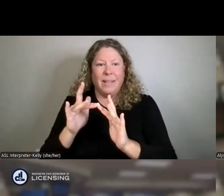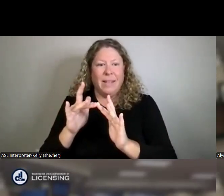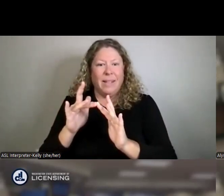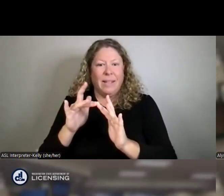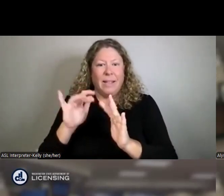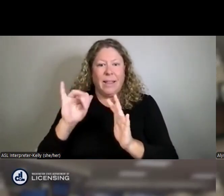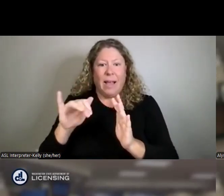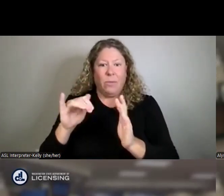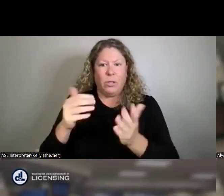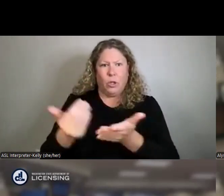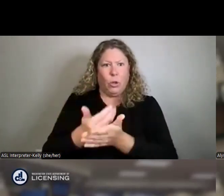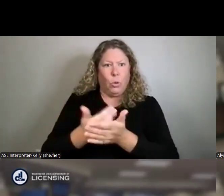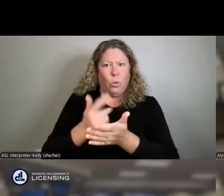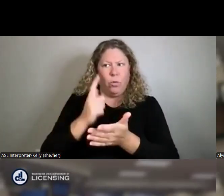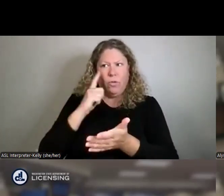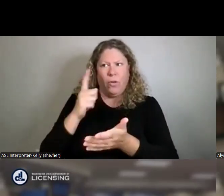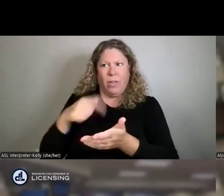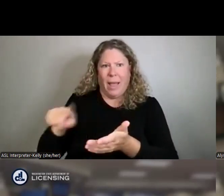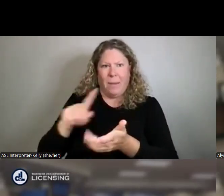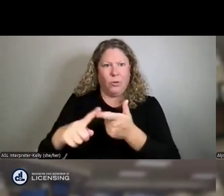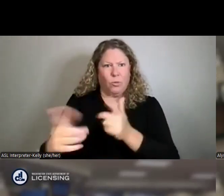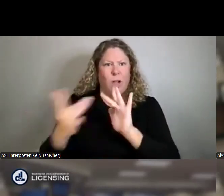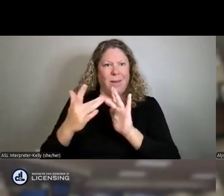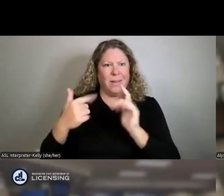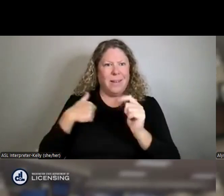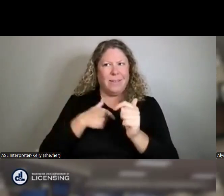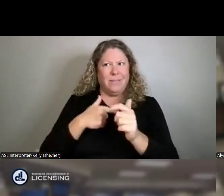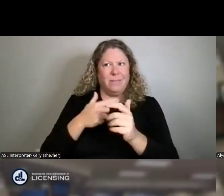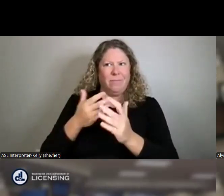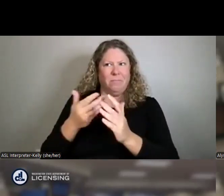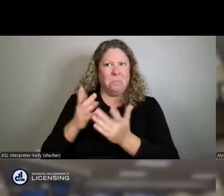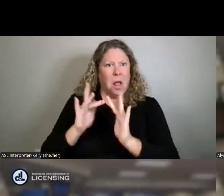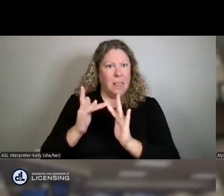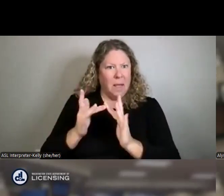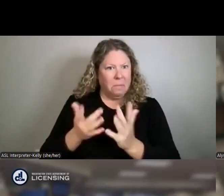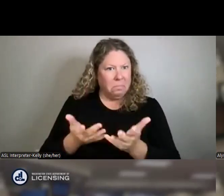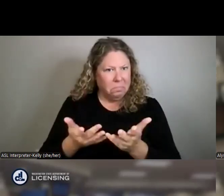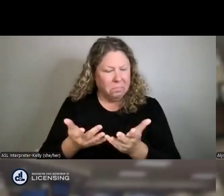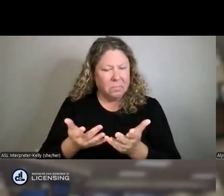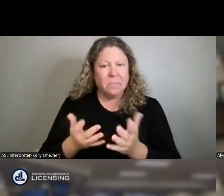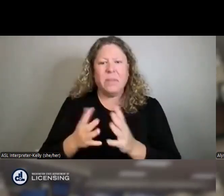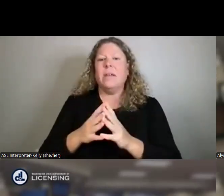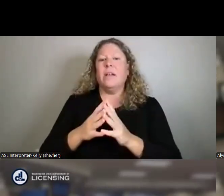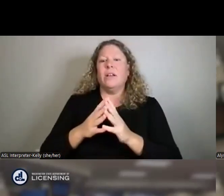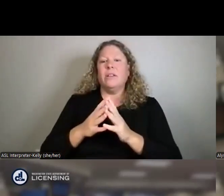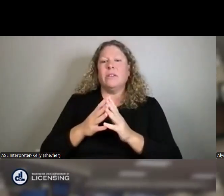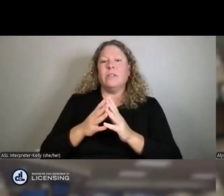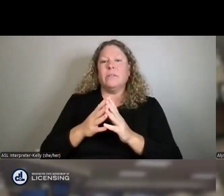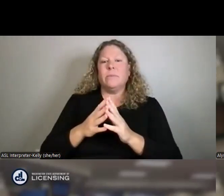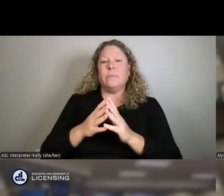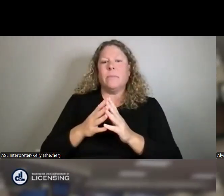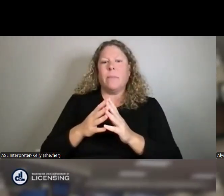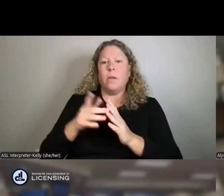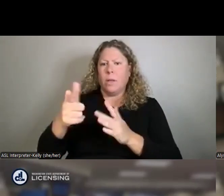be interacting with us online. So they were excited to be able to operate and interact with